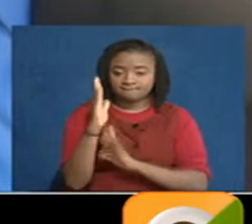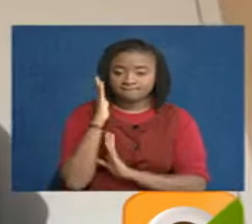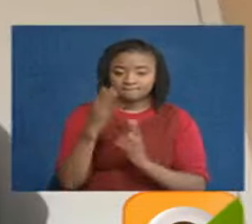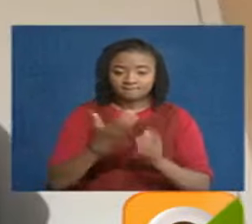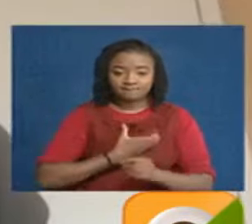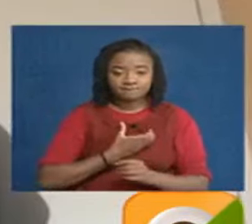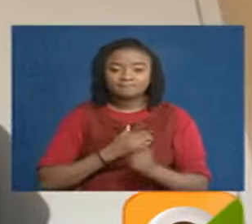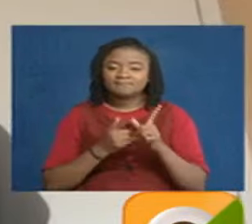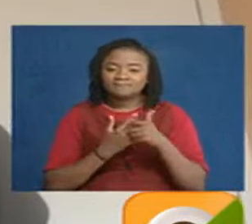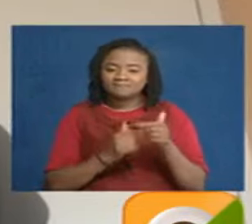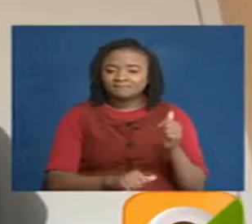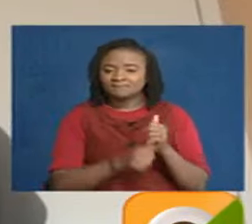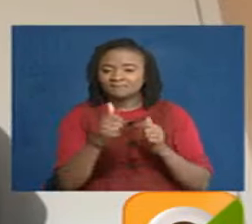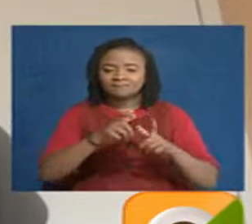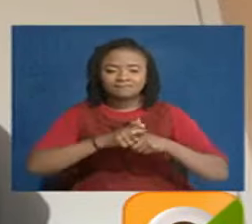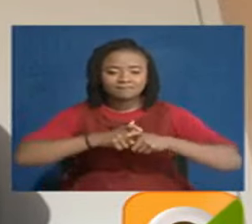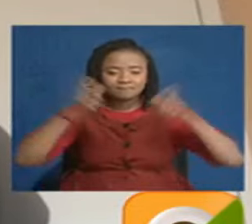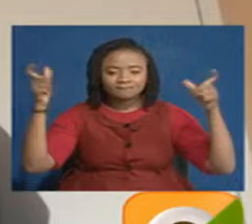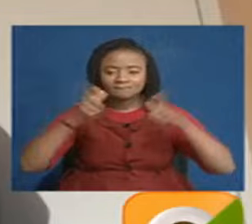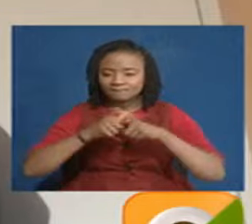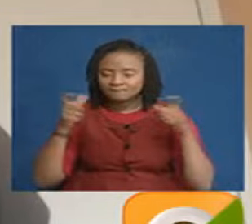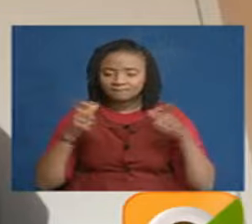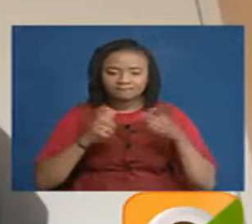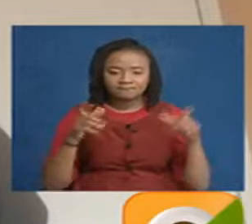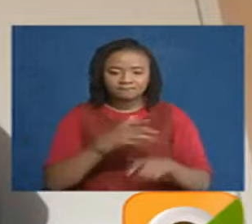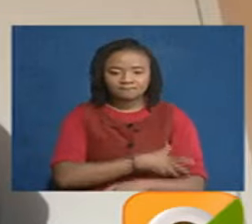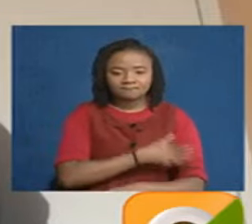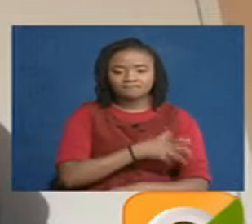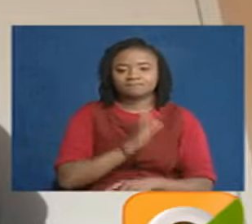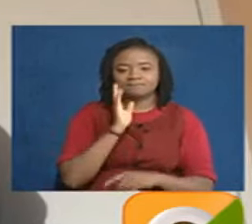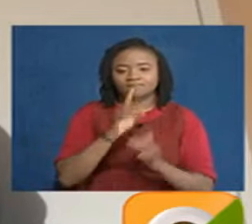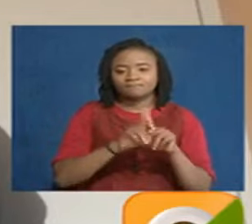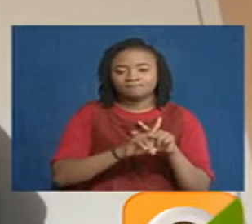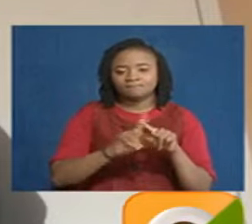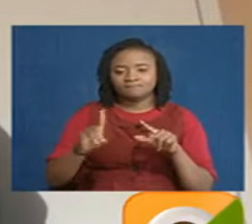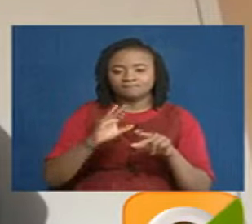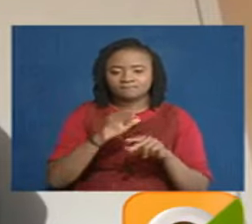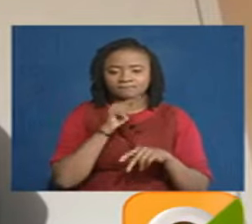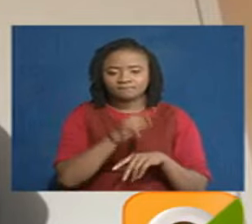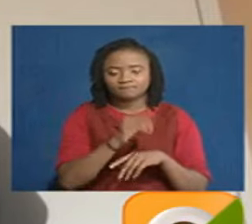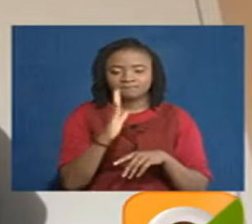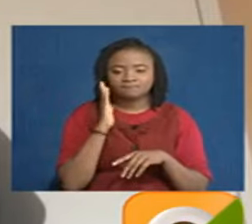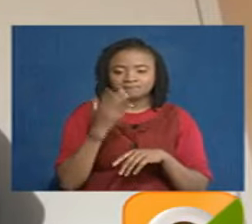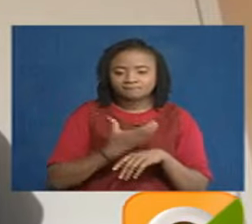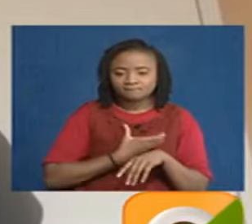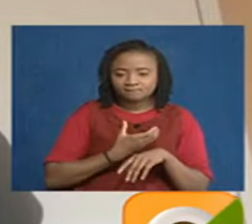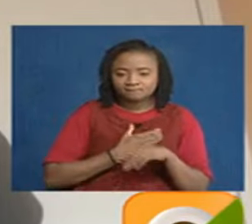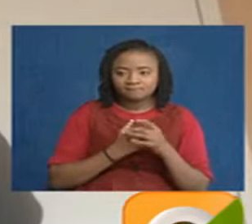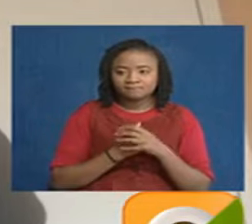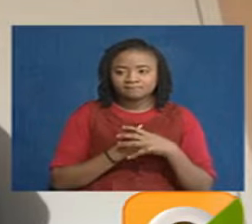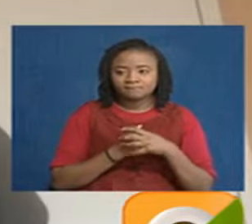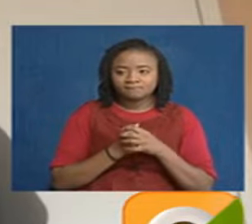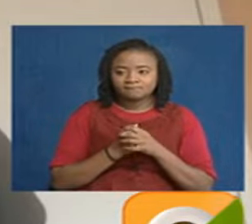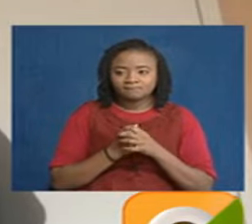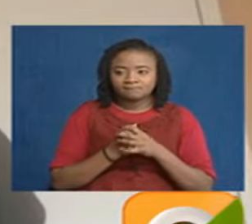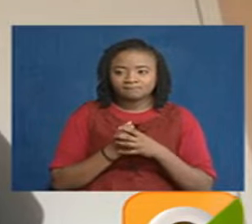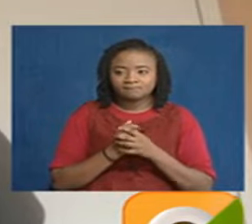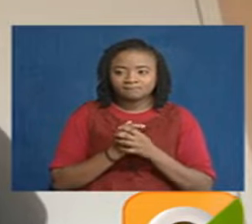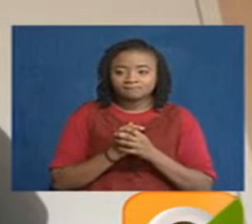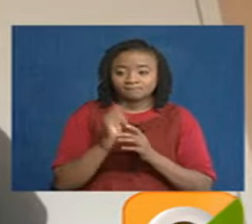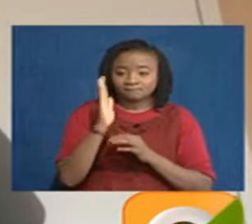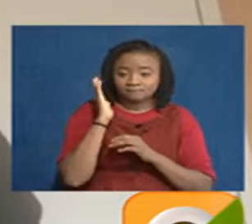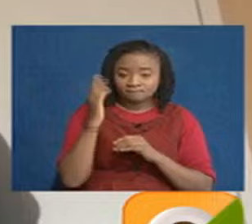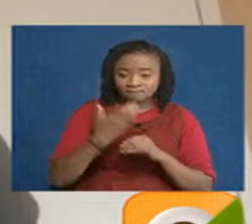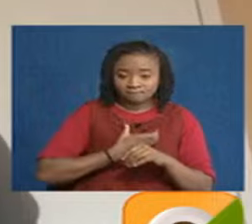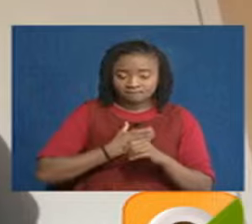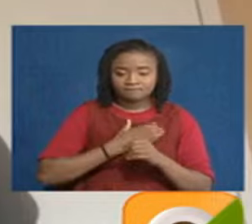would walk away from the Security Council. The Security Council does suffer from the